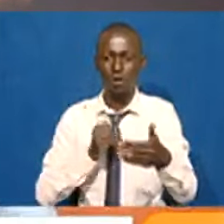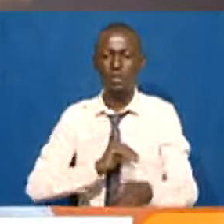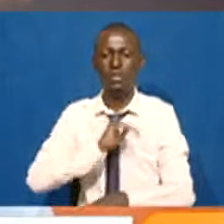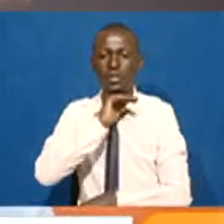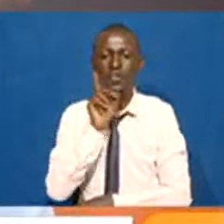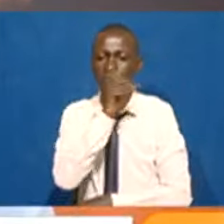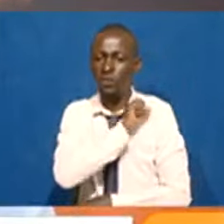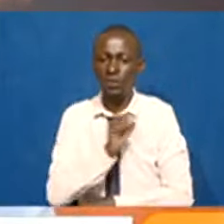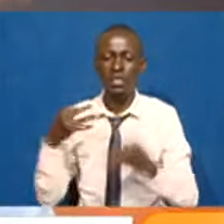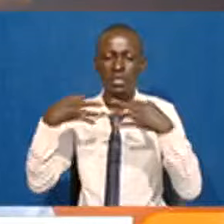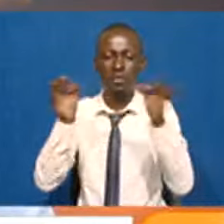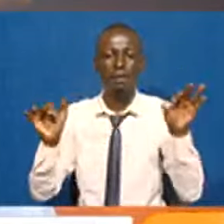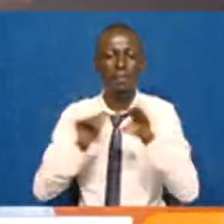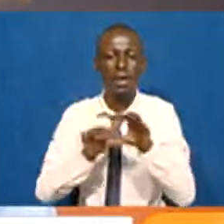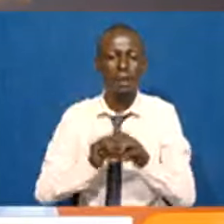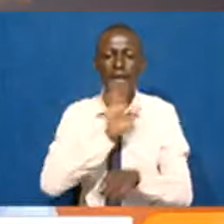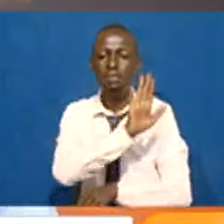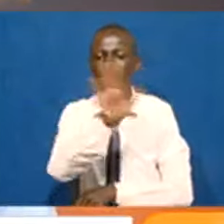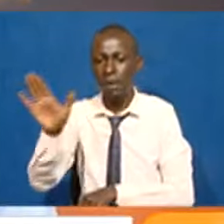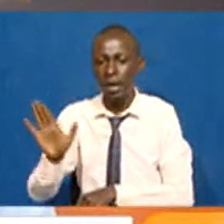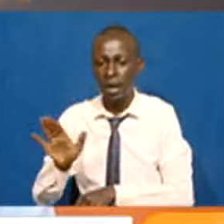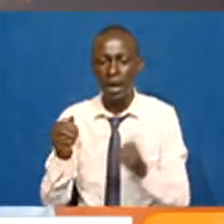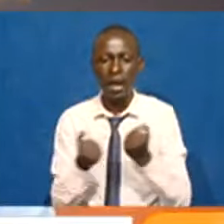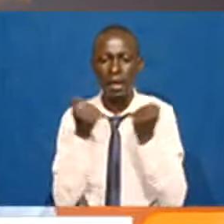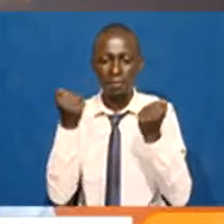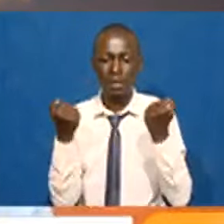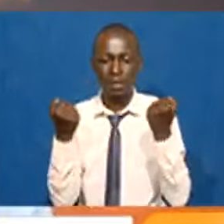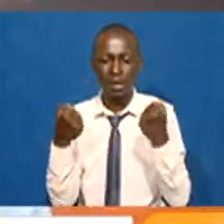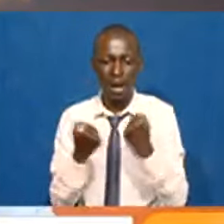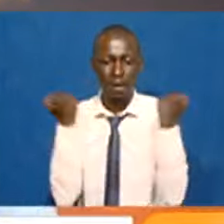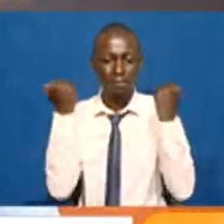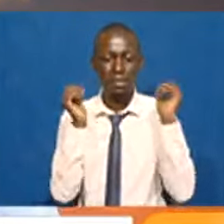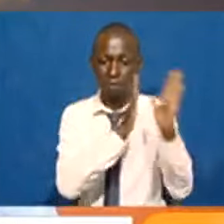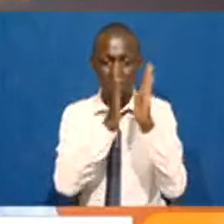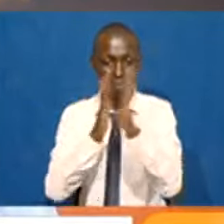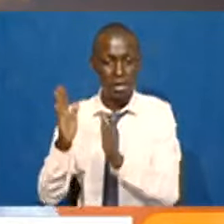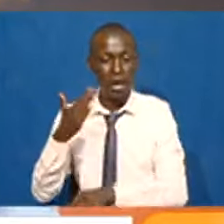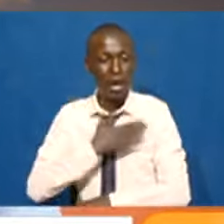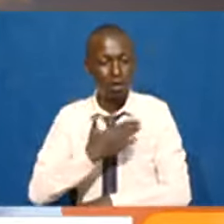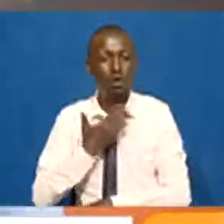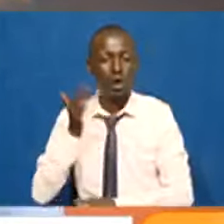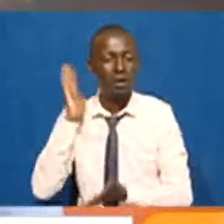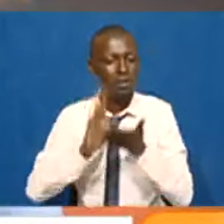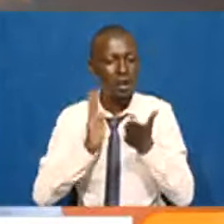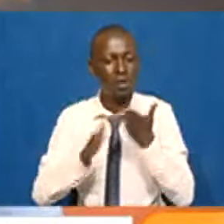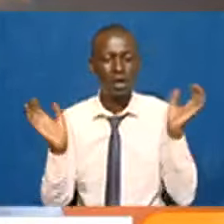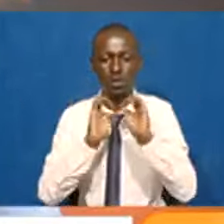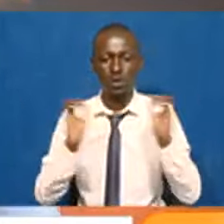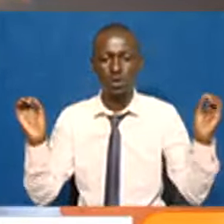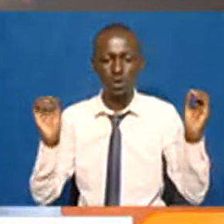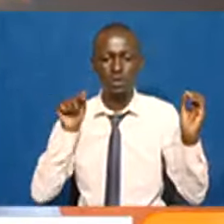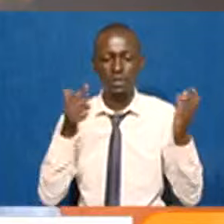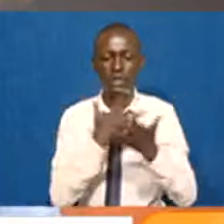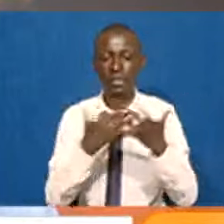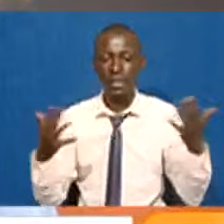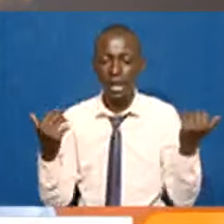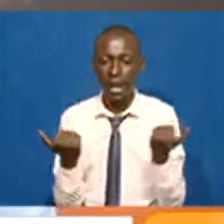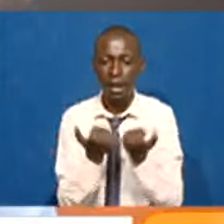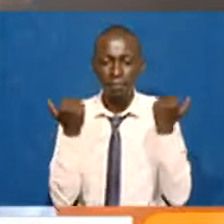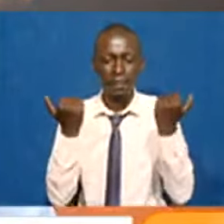you lose your loved one. Okay. So basically that is part of our plan. Yeah. And we don't want to rush because these things are very sensitive. We